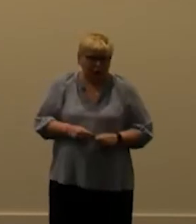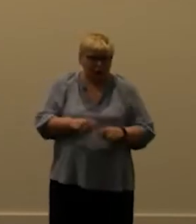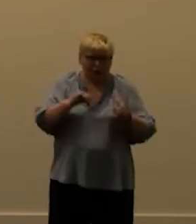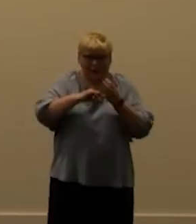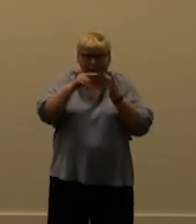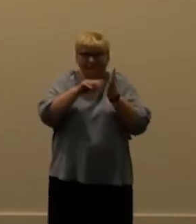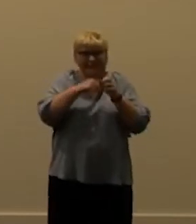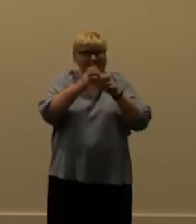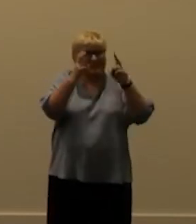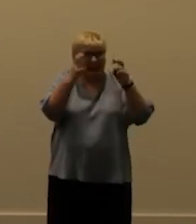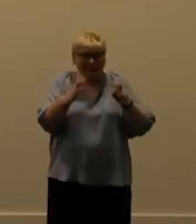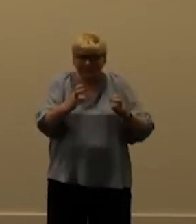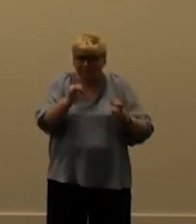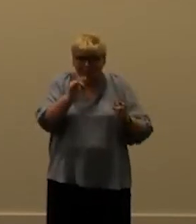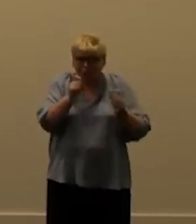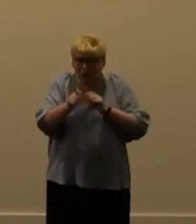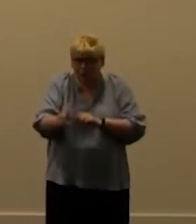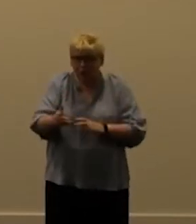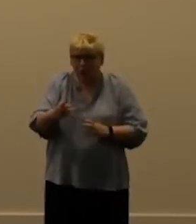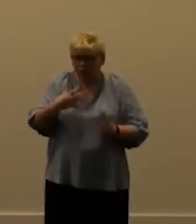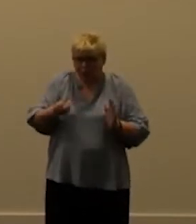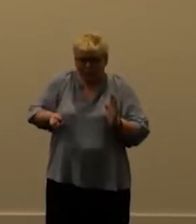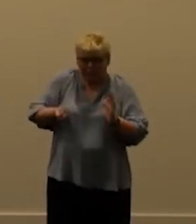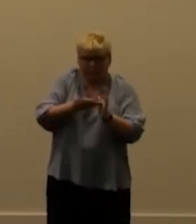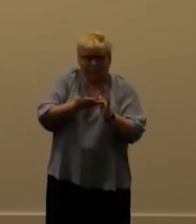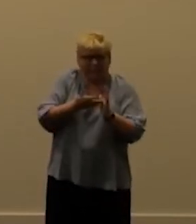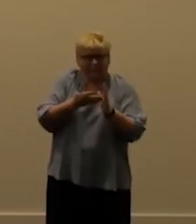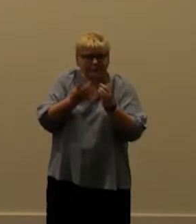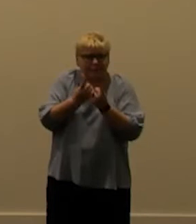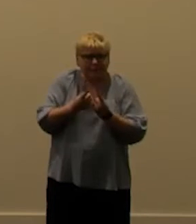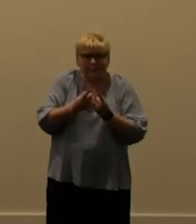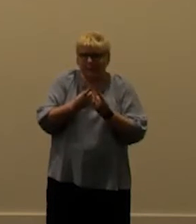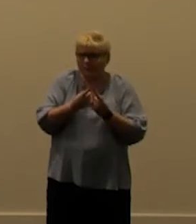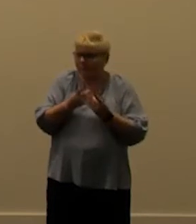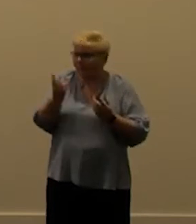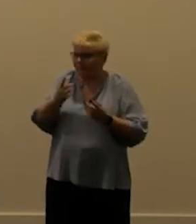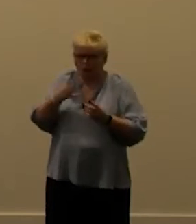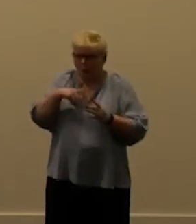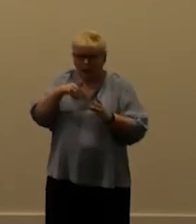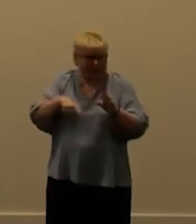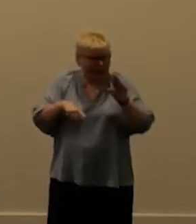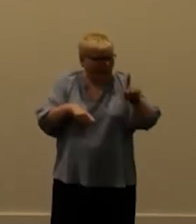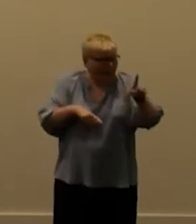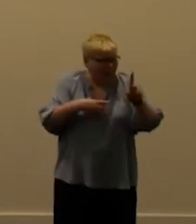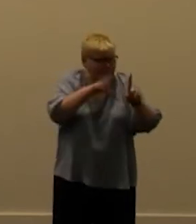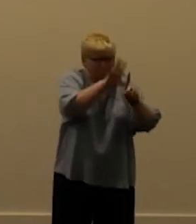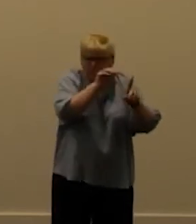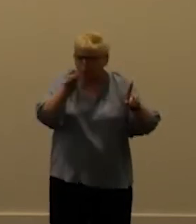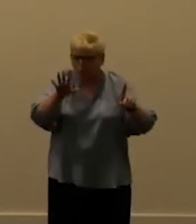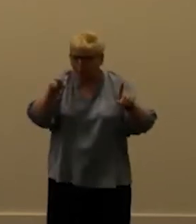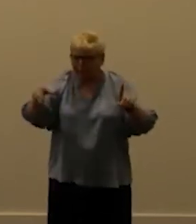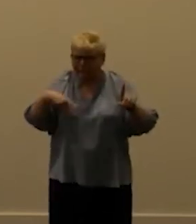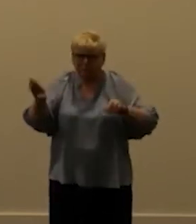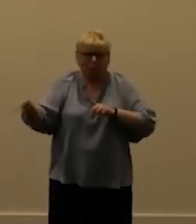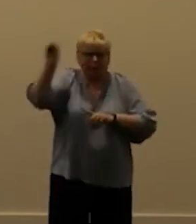might change. We rename, you know, different kind of admin centers. The setting used to be set over here, is now set over there. I like the